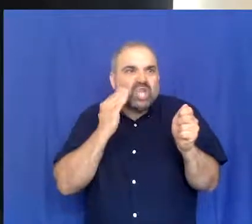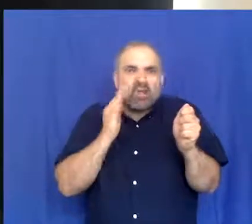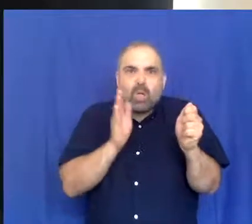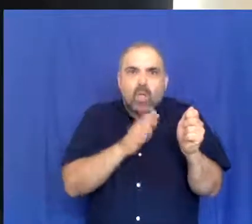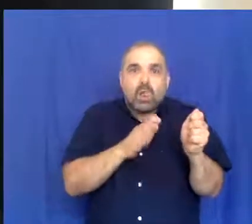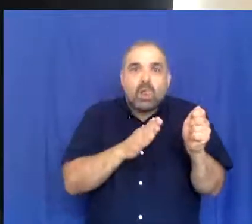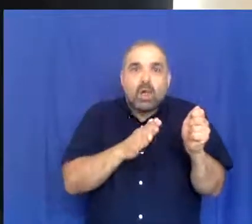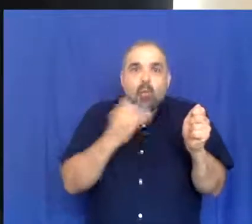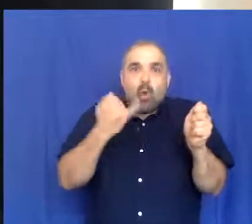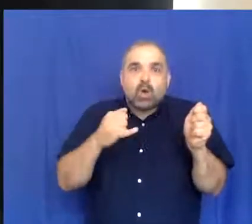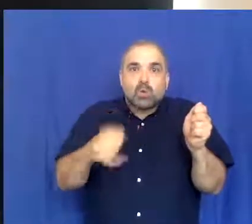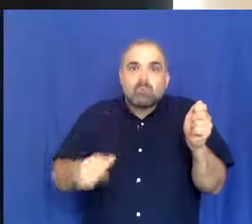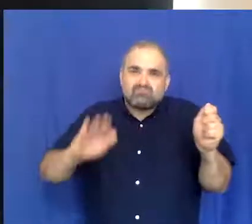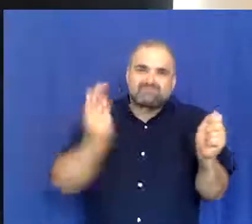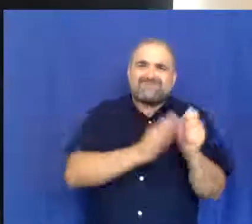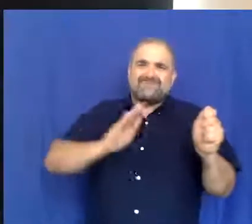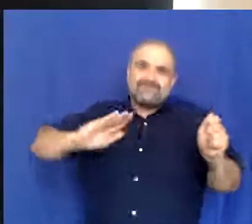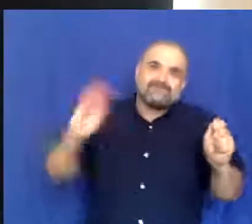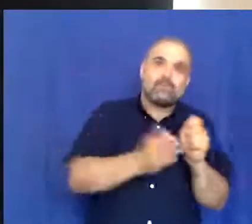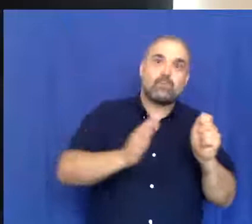getting louder.